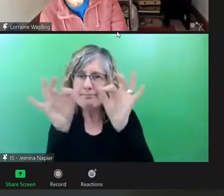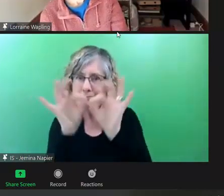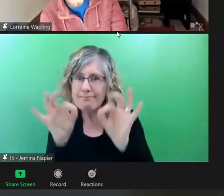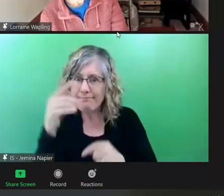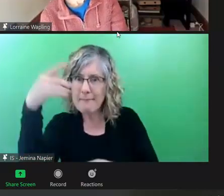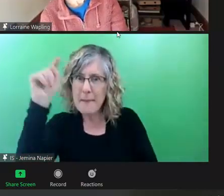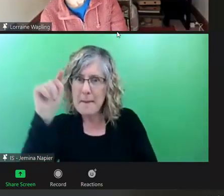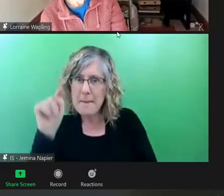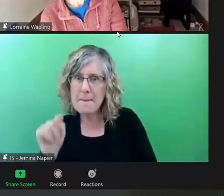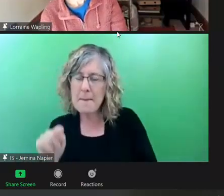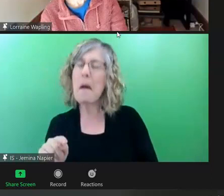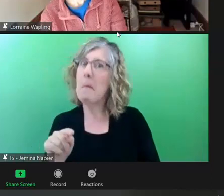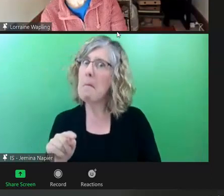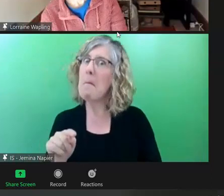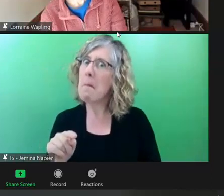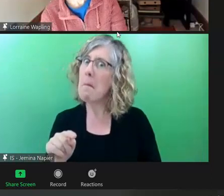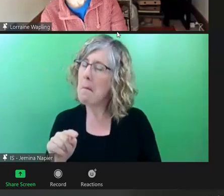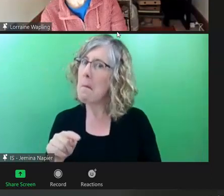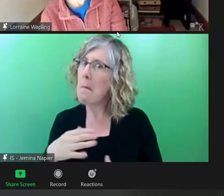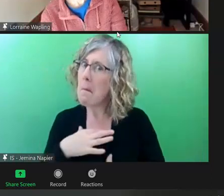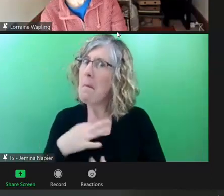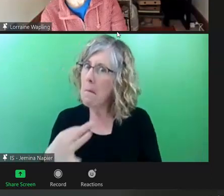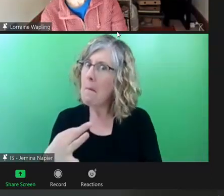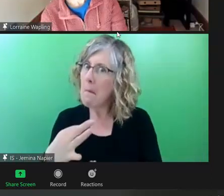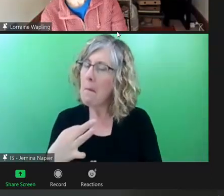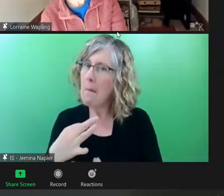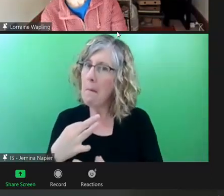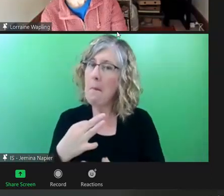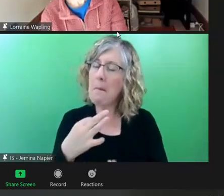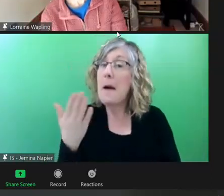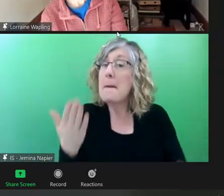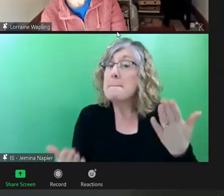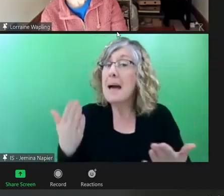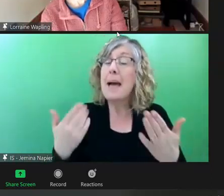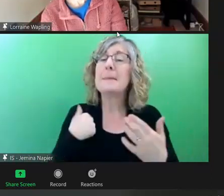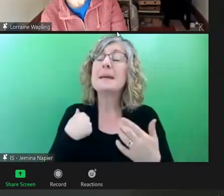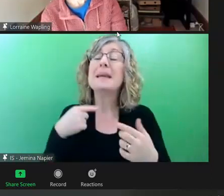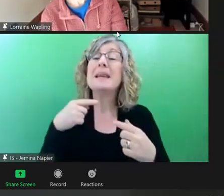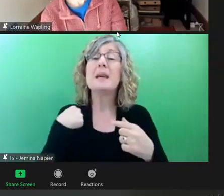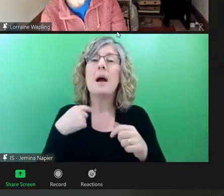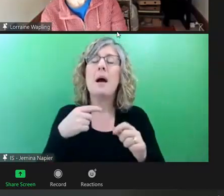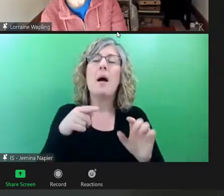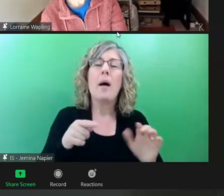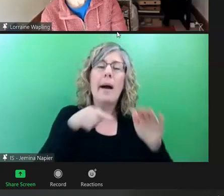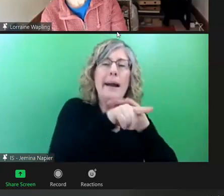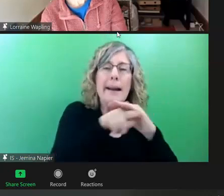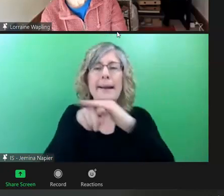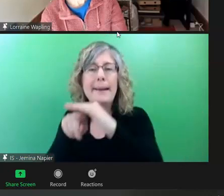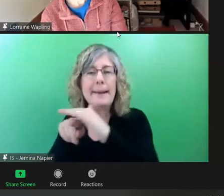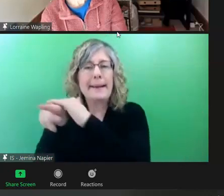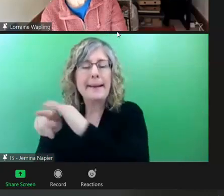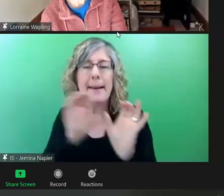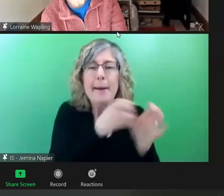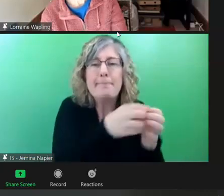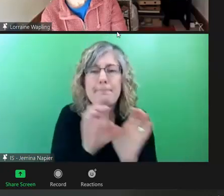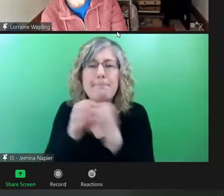discussion points here, and some of them I hope you'll be able to talk a bit more about when we go into breakout groups.